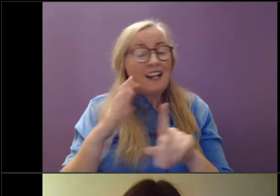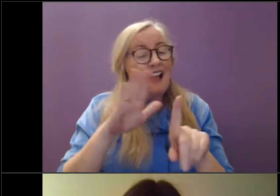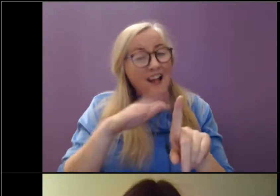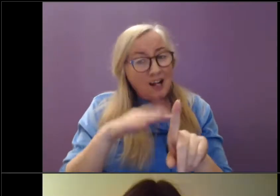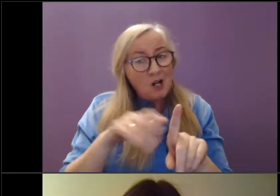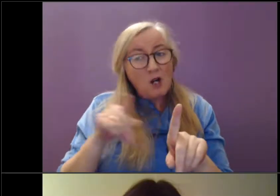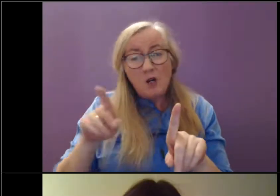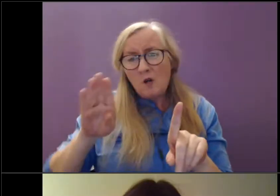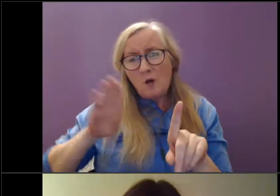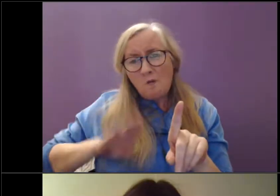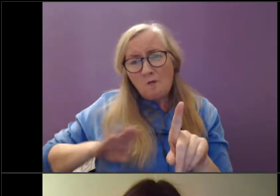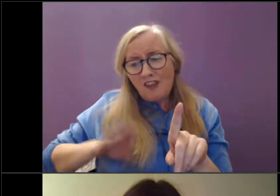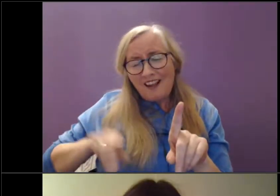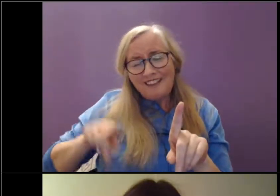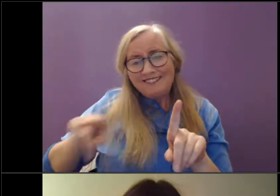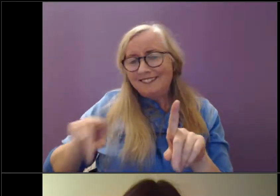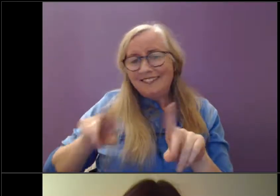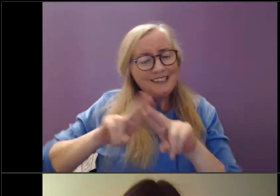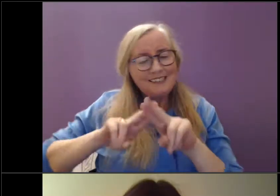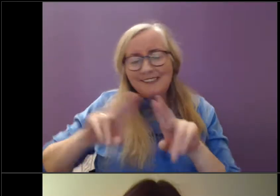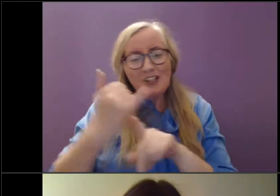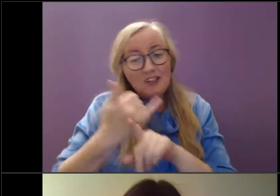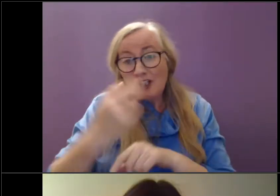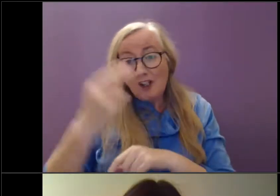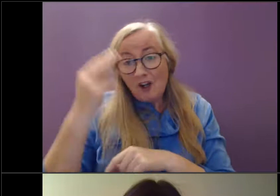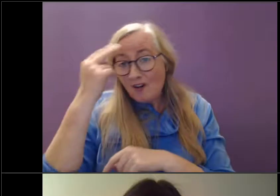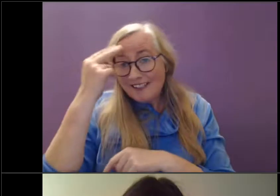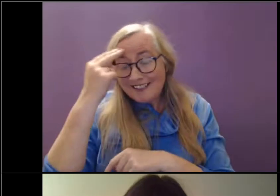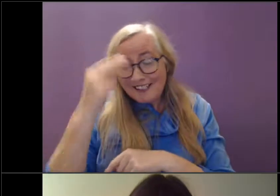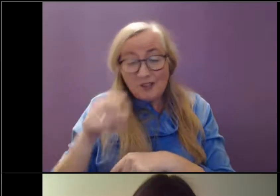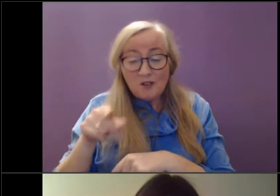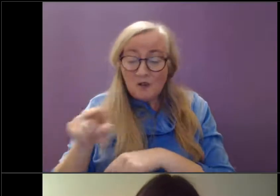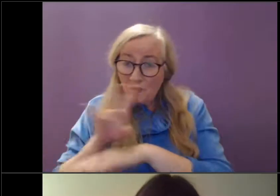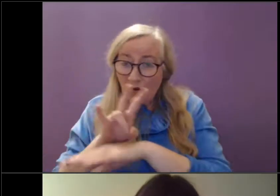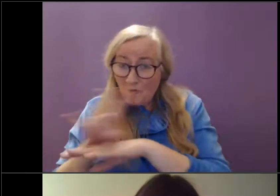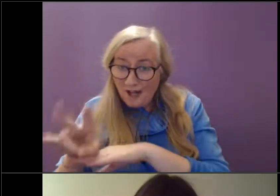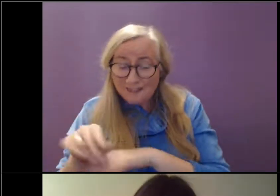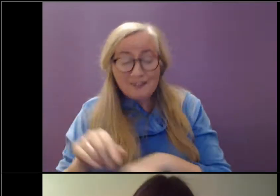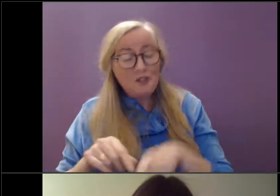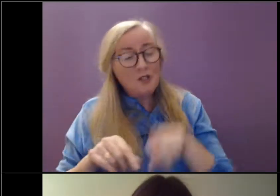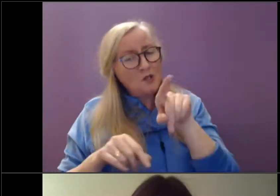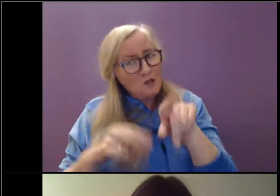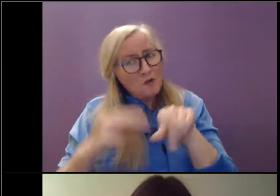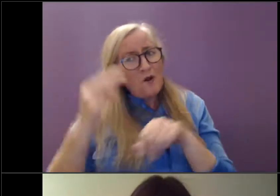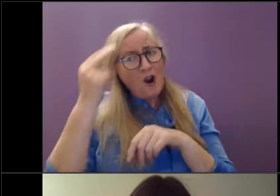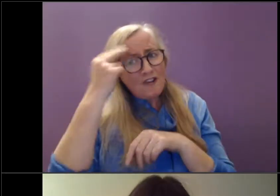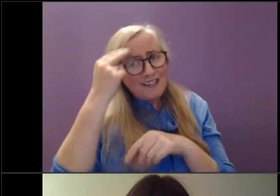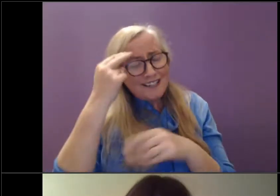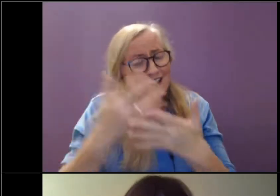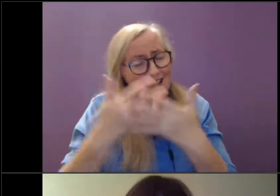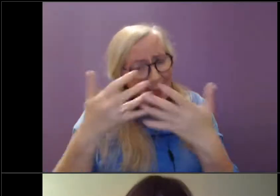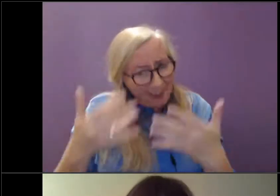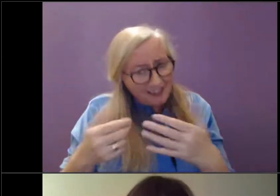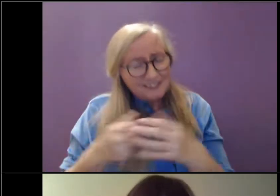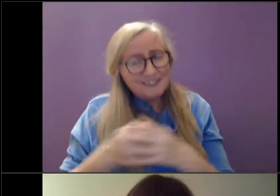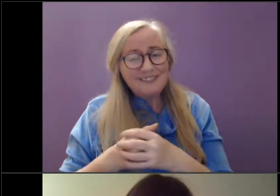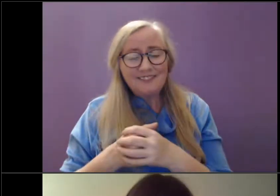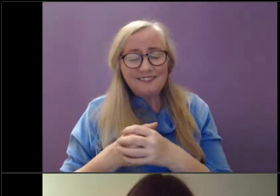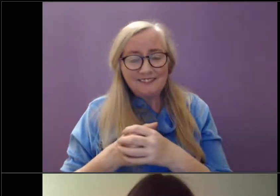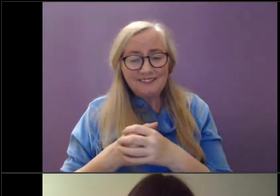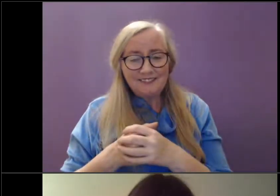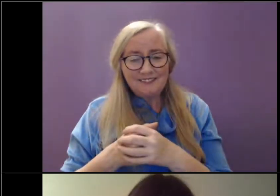younger, they don't understand, you're really smart and you understand a lot, so that's why mom and dad are trying to get you to kind